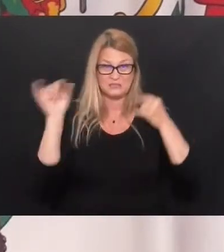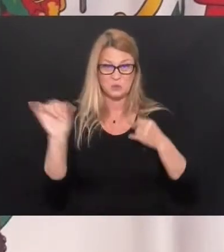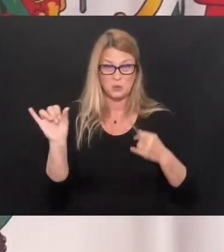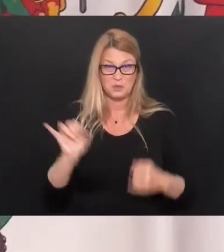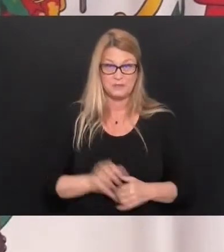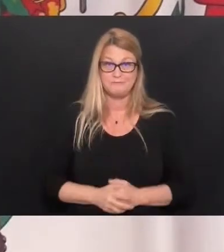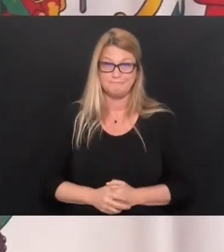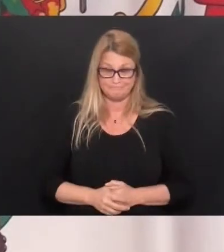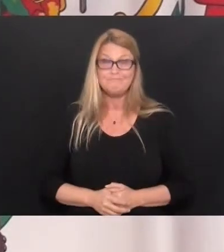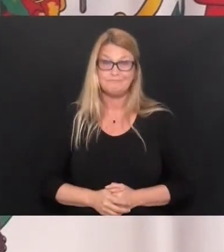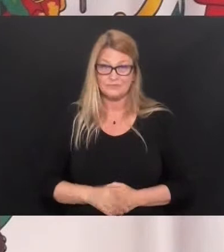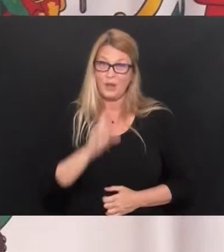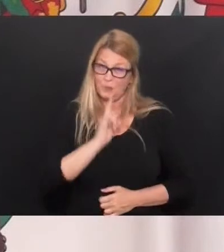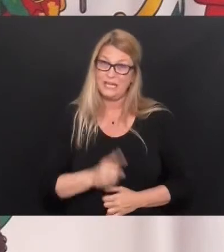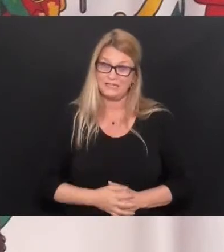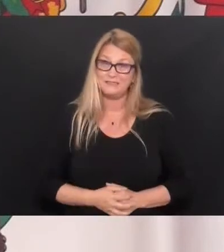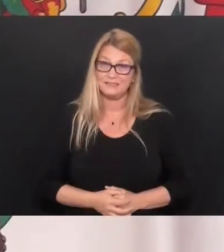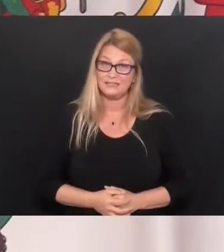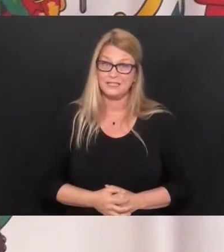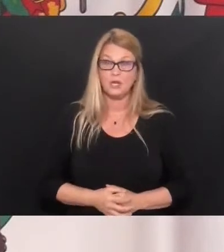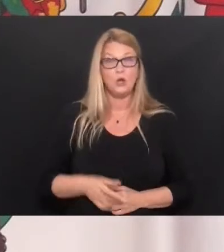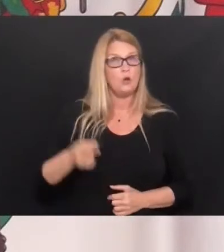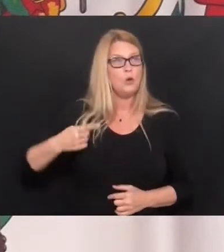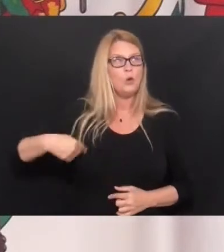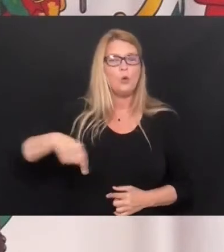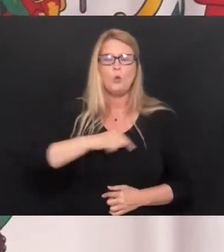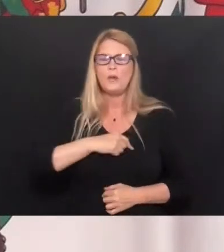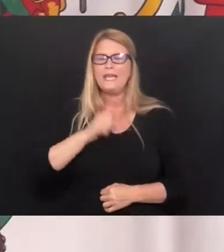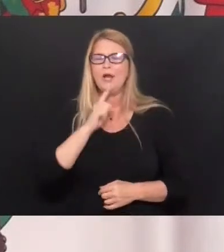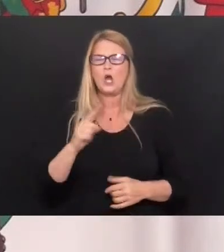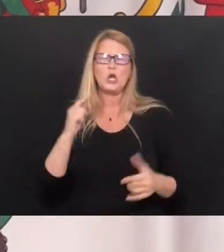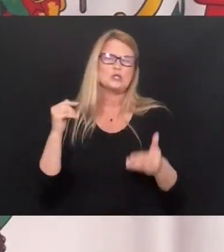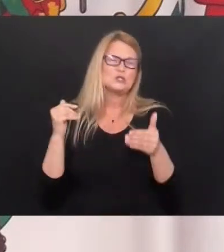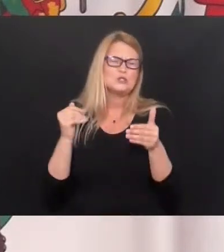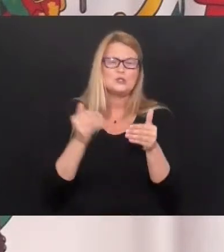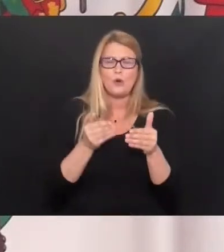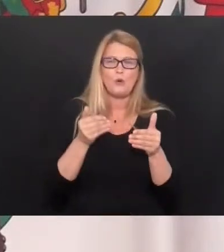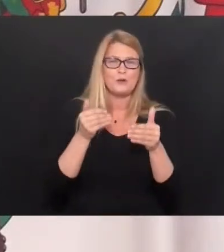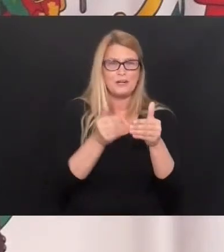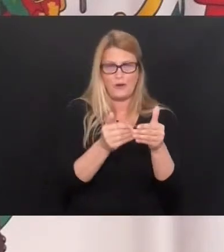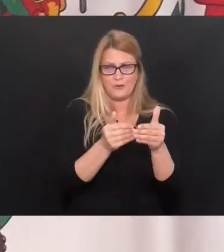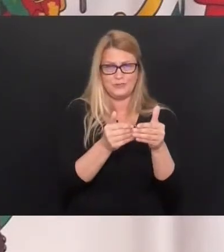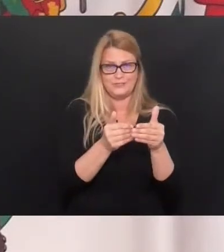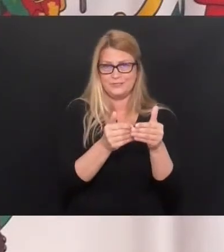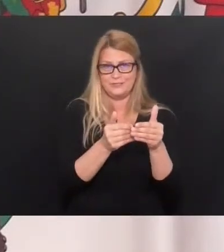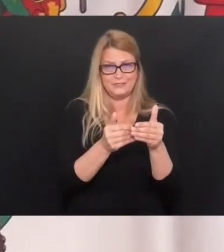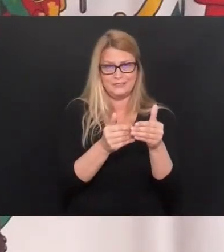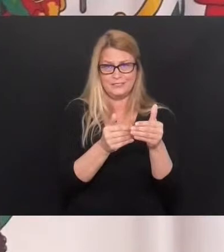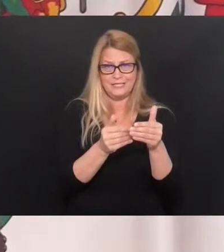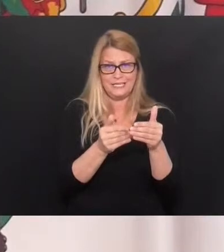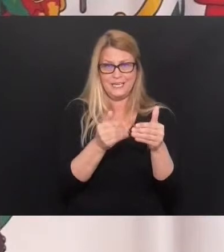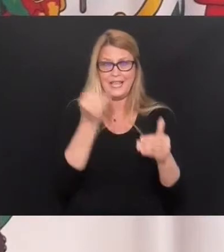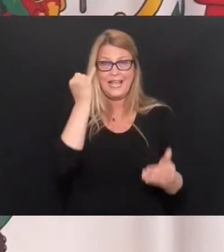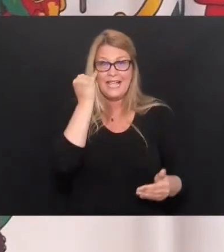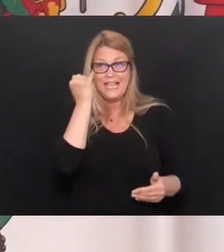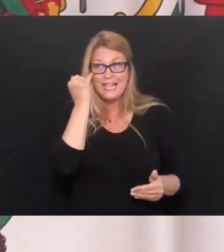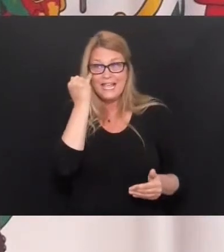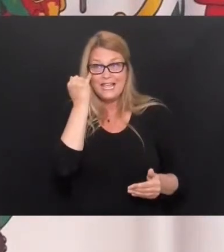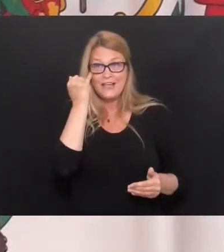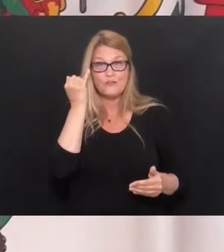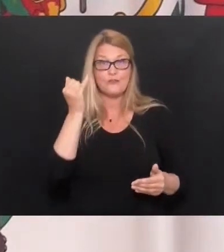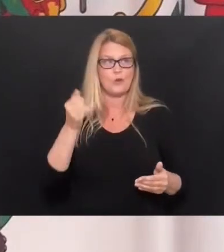mask. We're absolutely so close, so close. If we'll have a